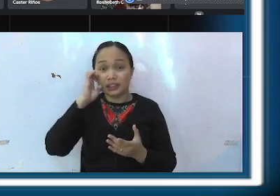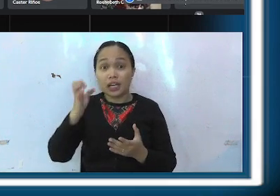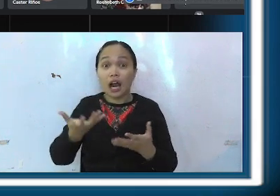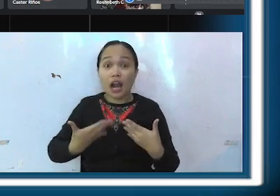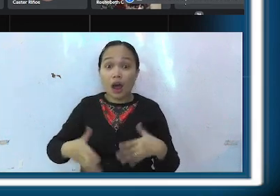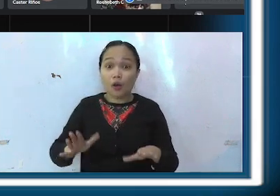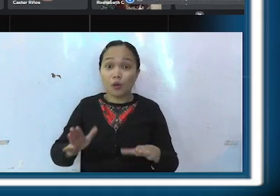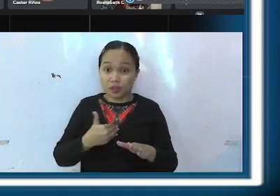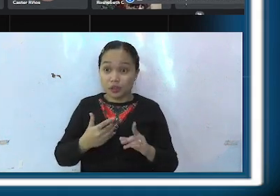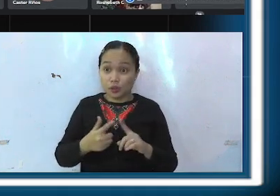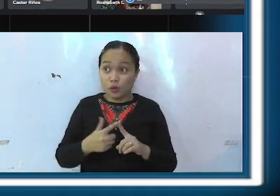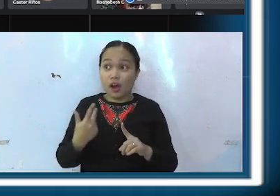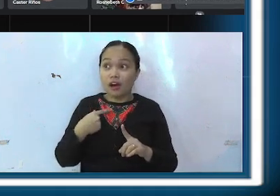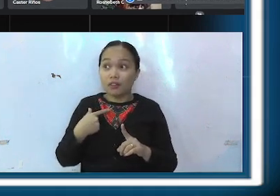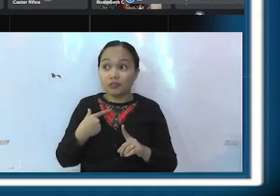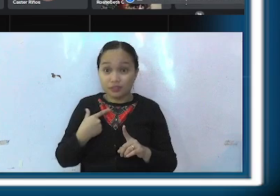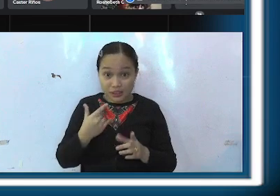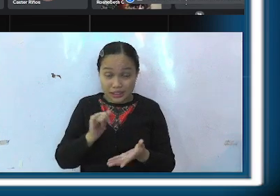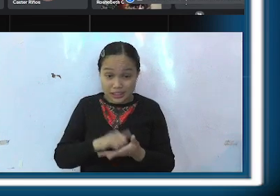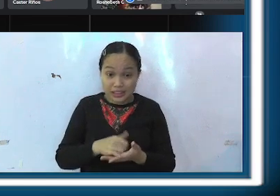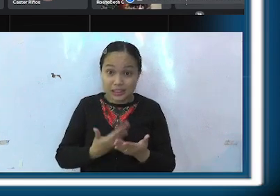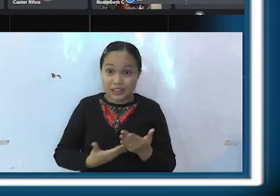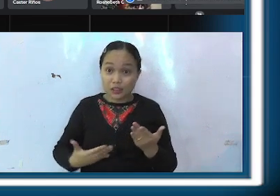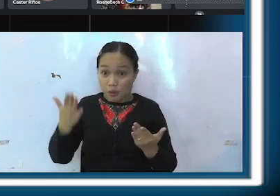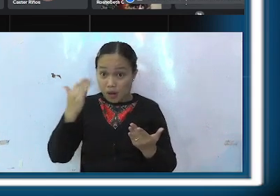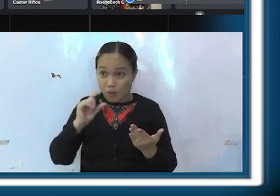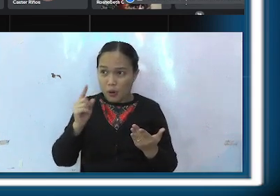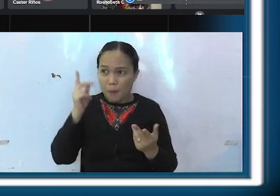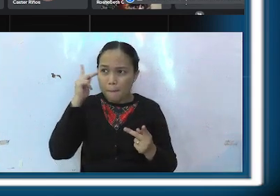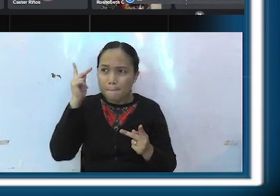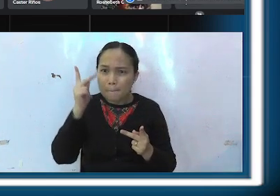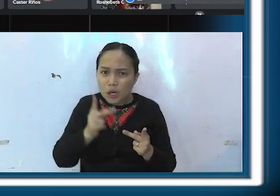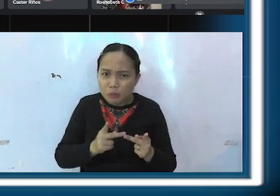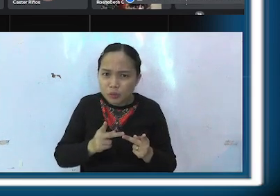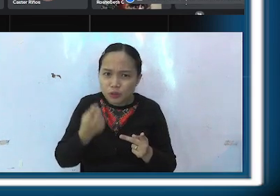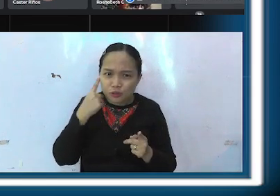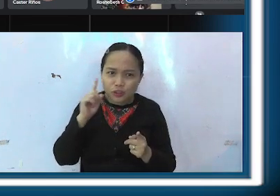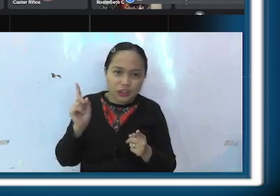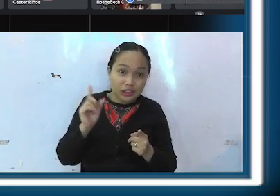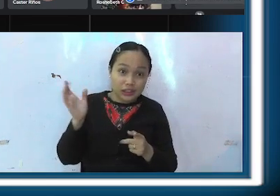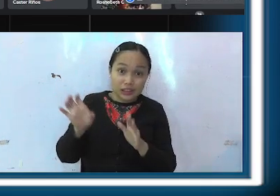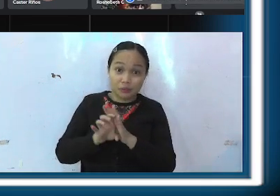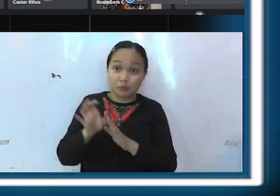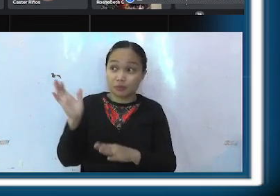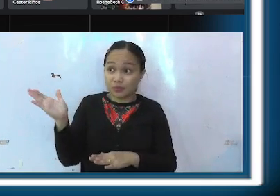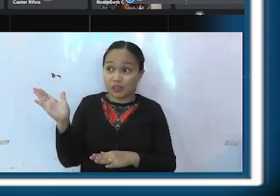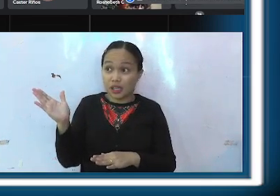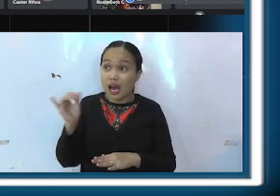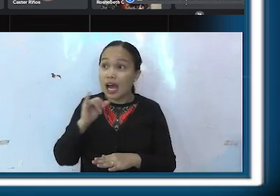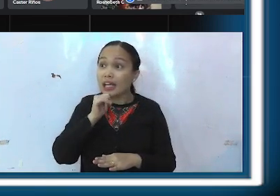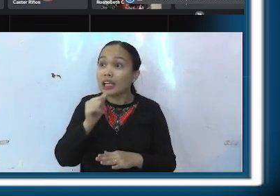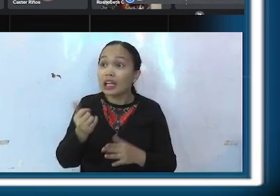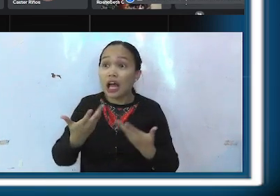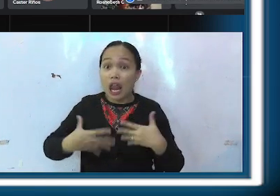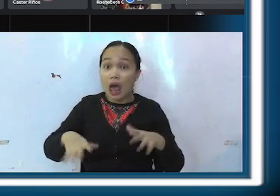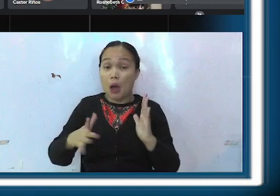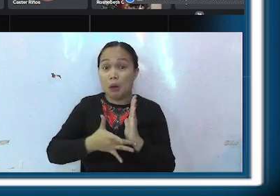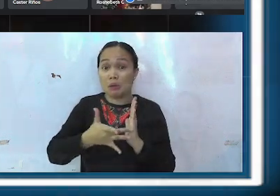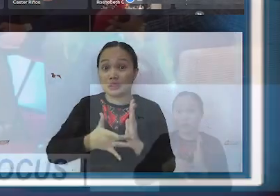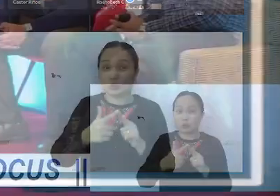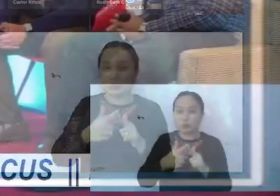have this, because he knows my purpose for this. Yep. You see, I do not allow this to sidetrack me.